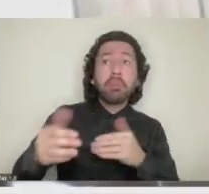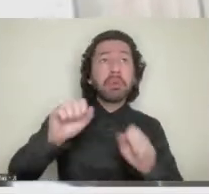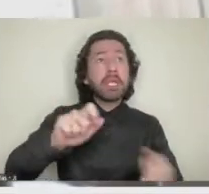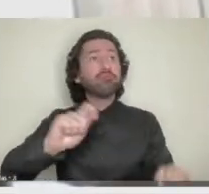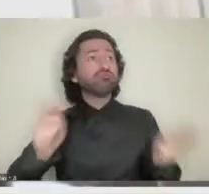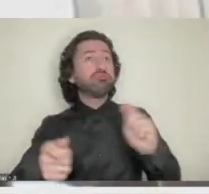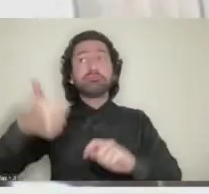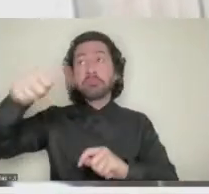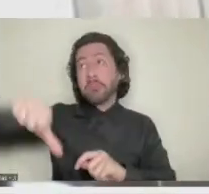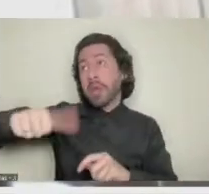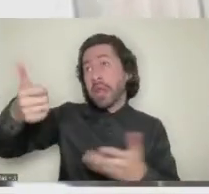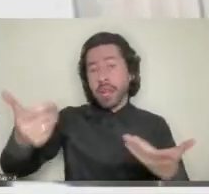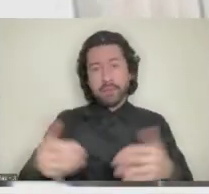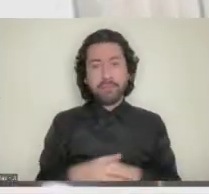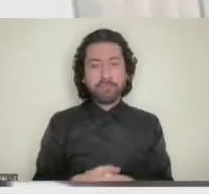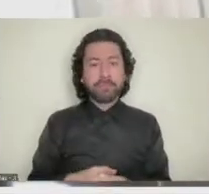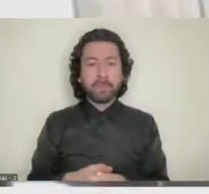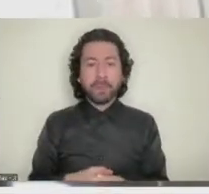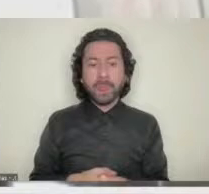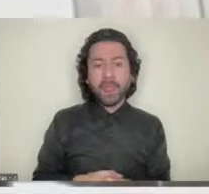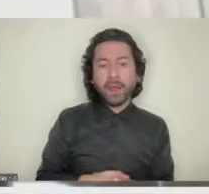do we progress throughout time.